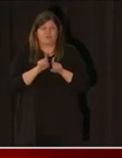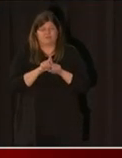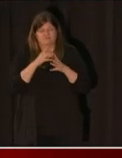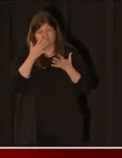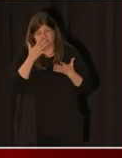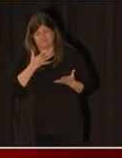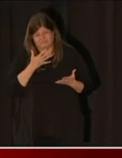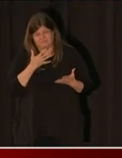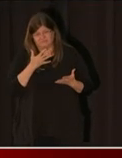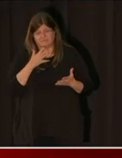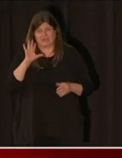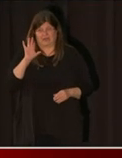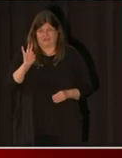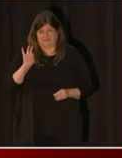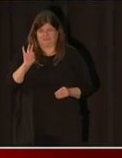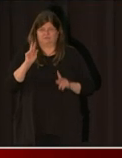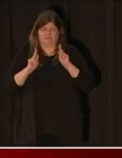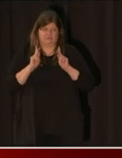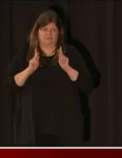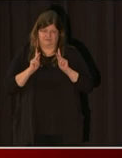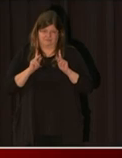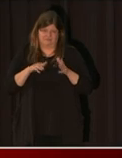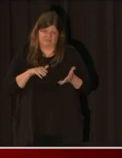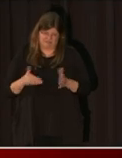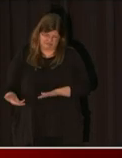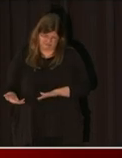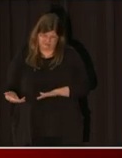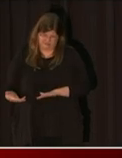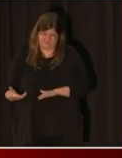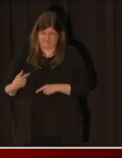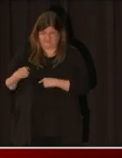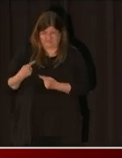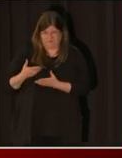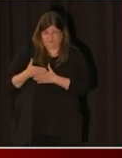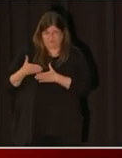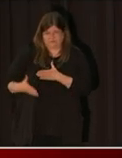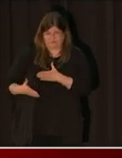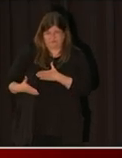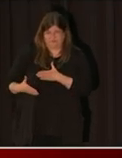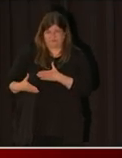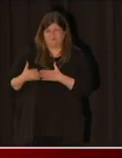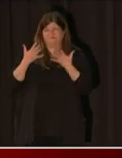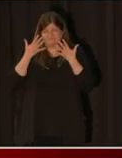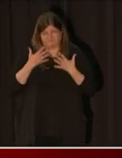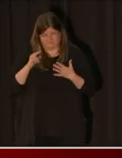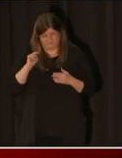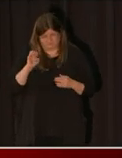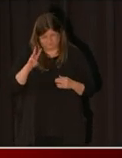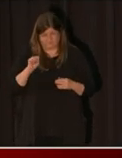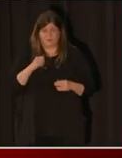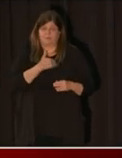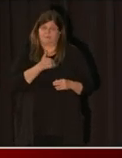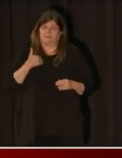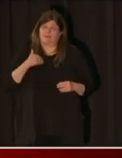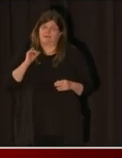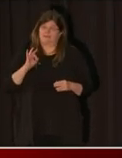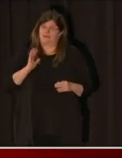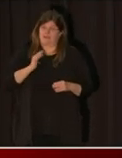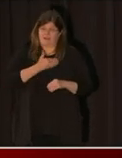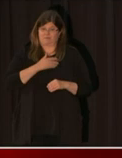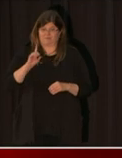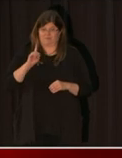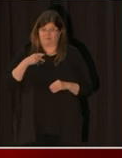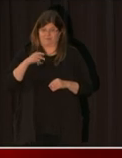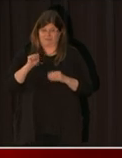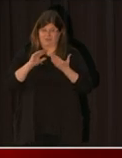deaths. This weekend, we received some sad news that a member of our DCPS community, Dr. Makumbi, who